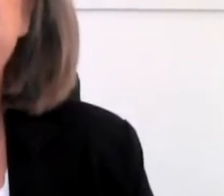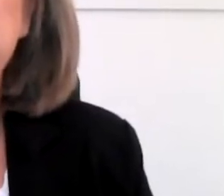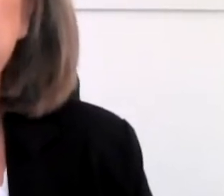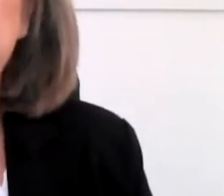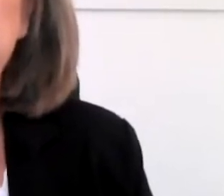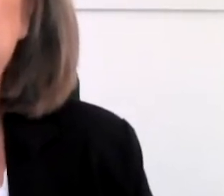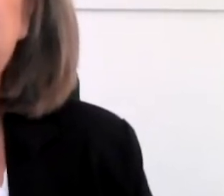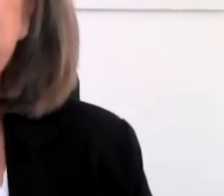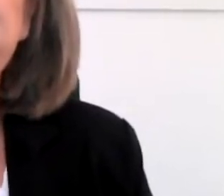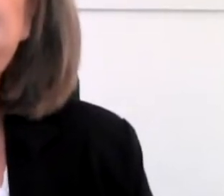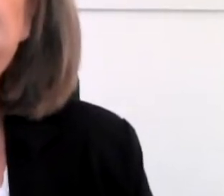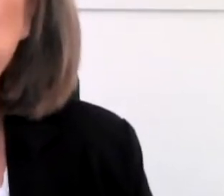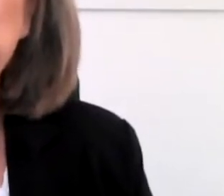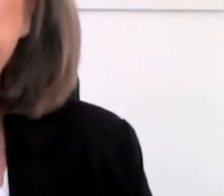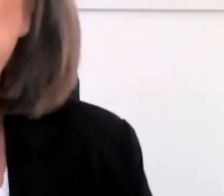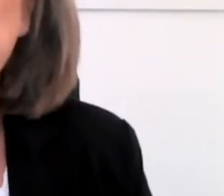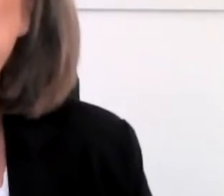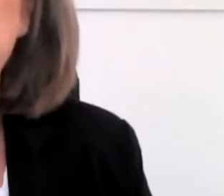other.